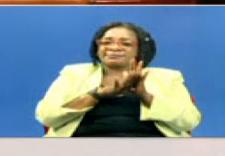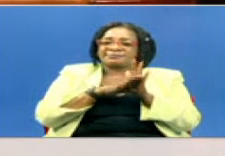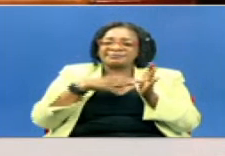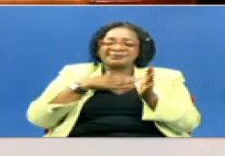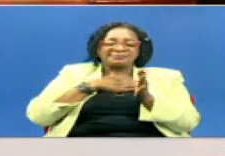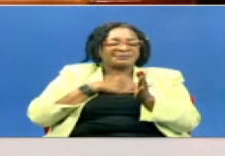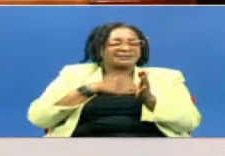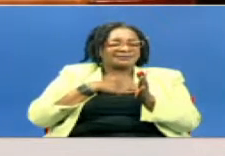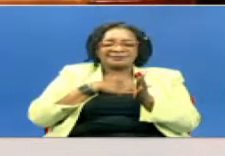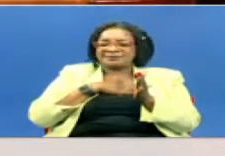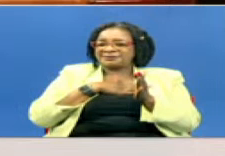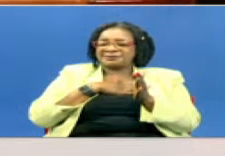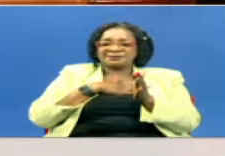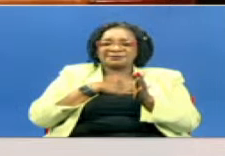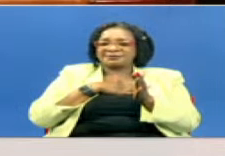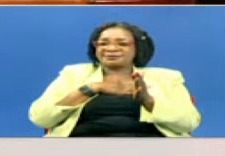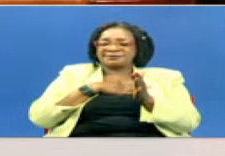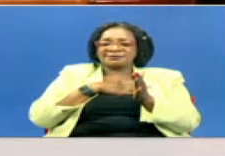from